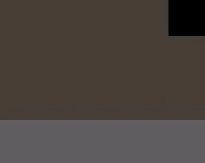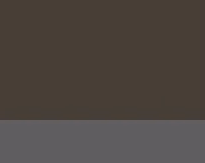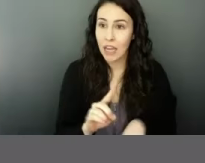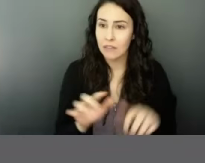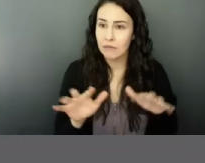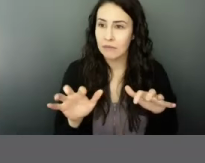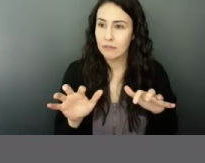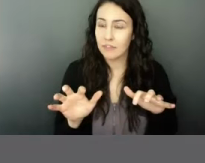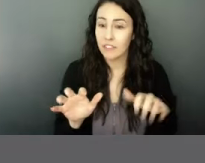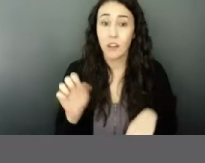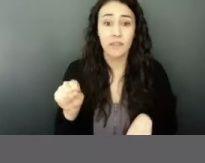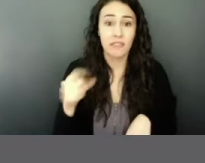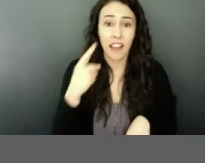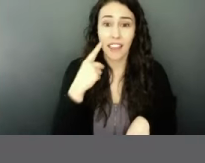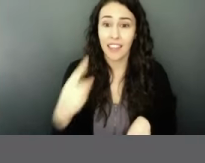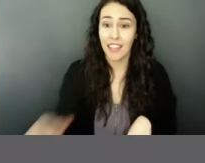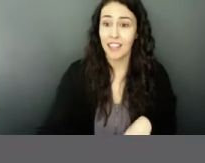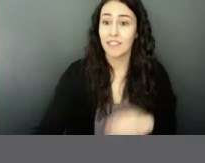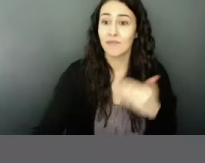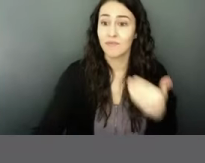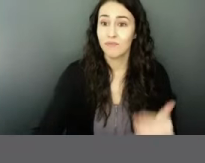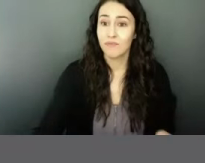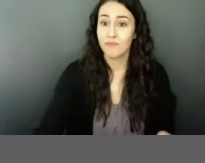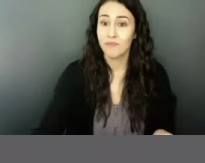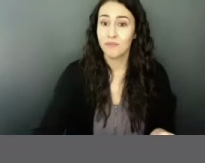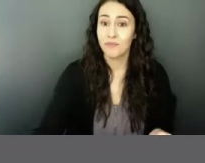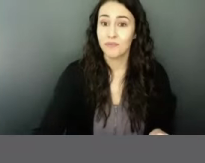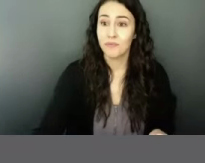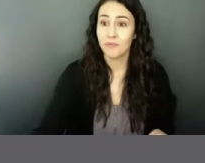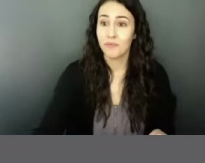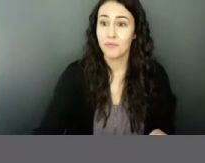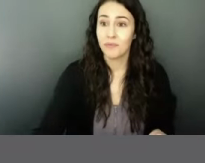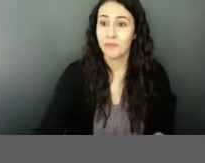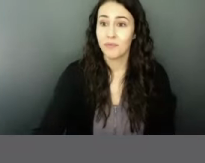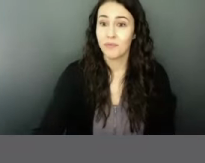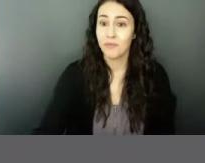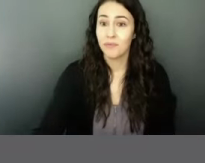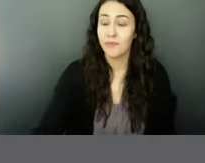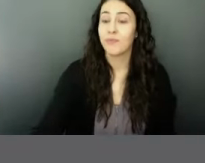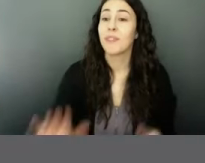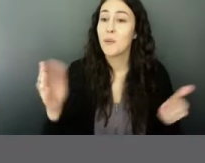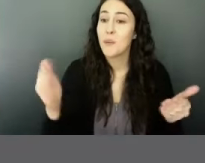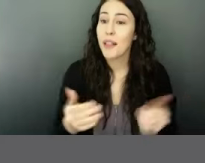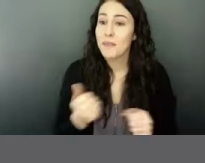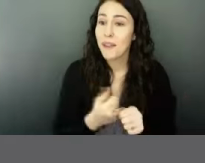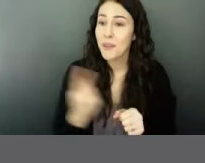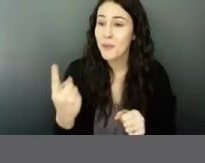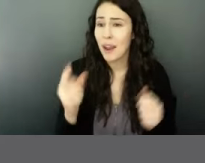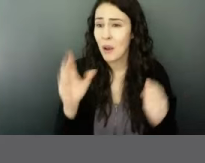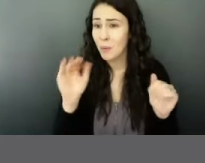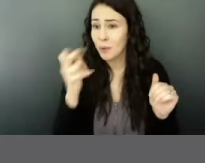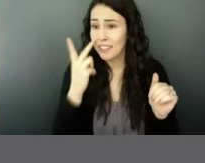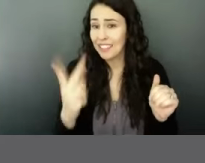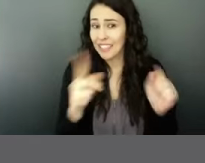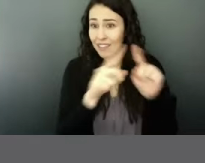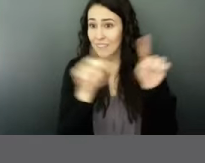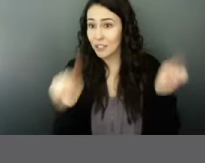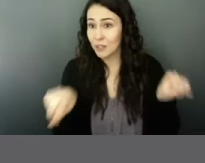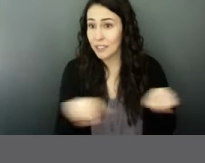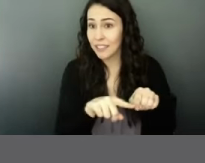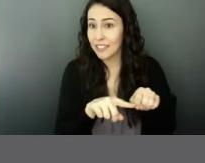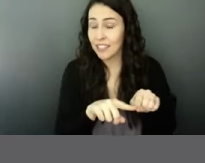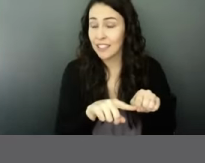Yeah, Okay, there we go. I All think right. that's great. So welcome everyone. Hopefully you can all see the screen. Again, we let me just tell